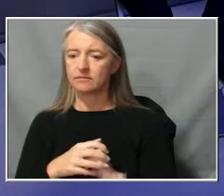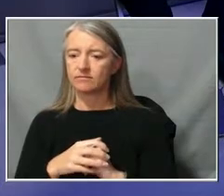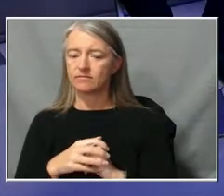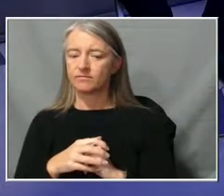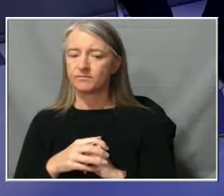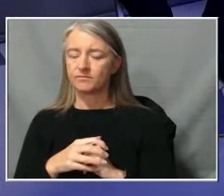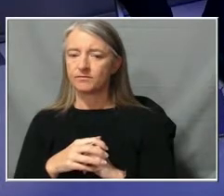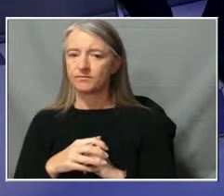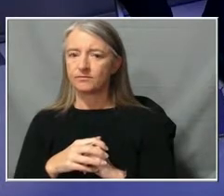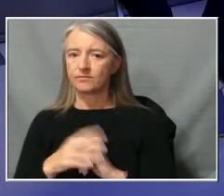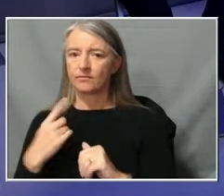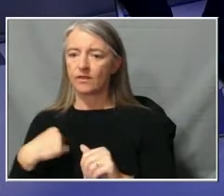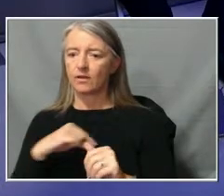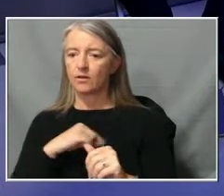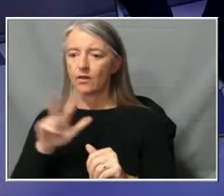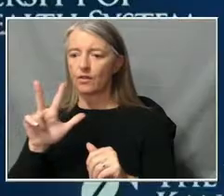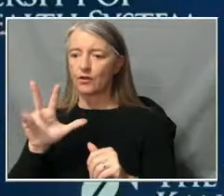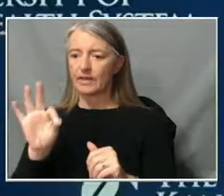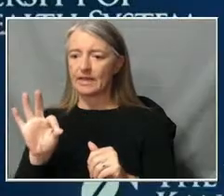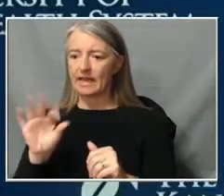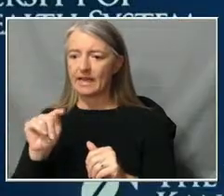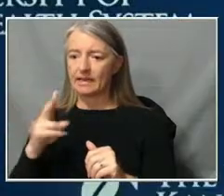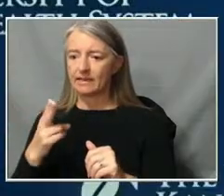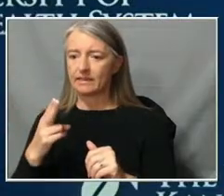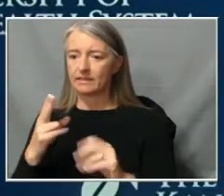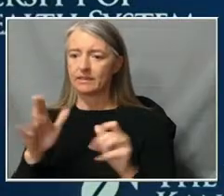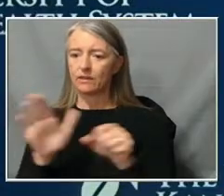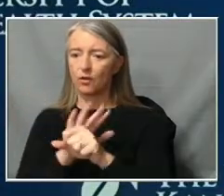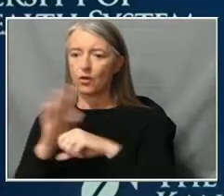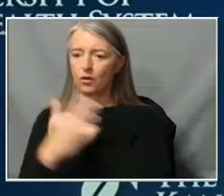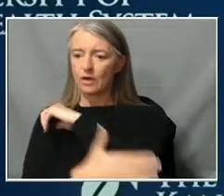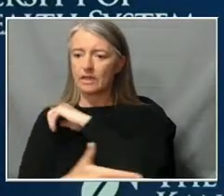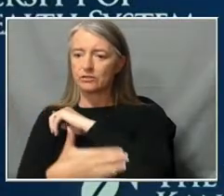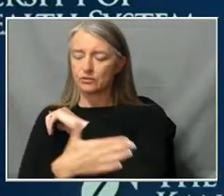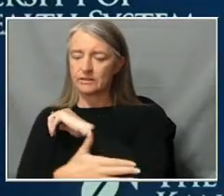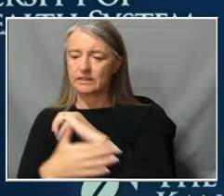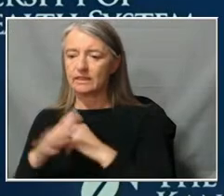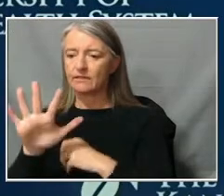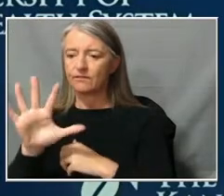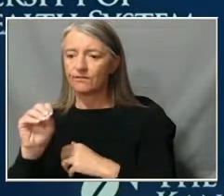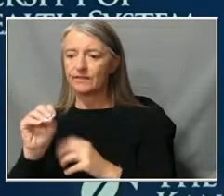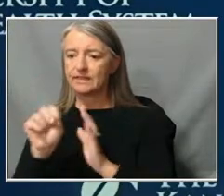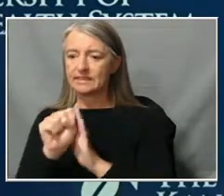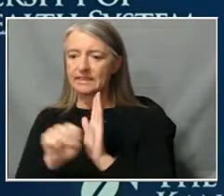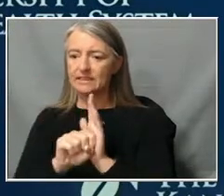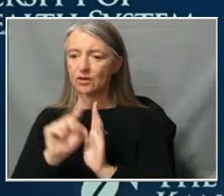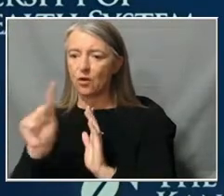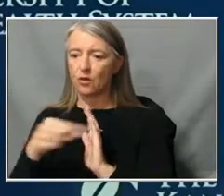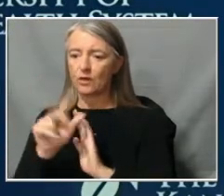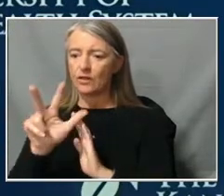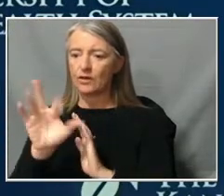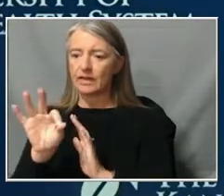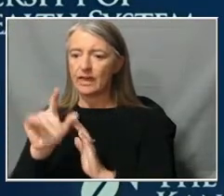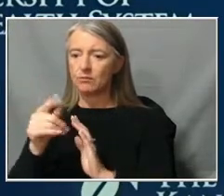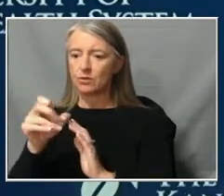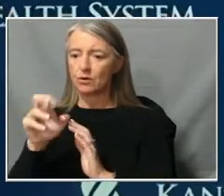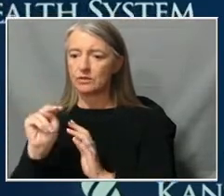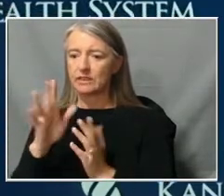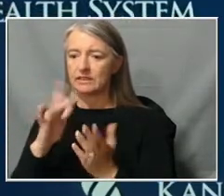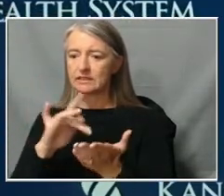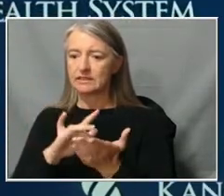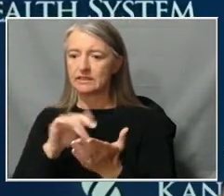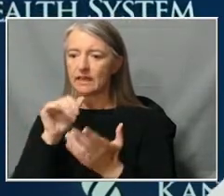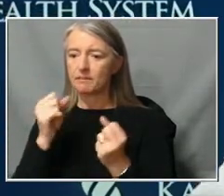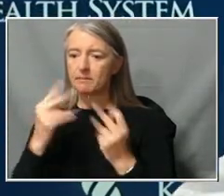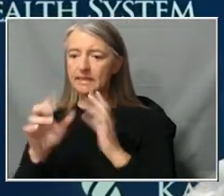Well, we were the 39th proton center in the whole country. The fact that there's 50 states and only 39 proton centers means that many states don't have one.